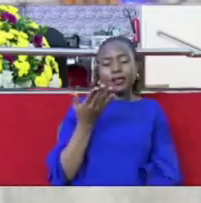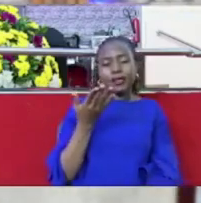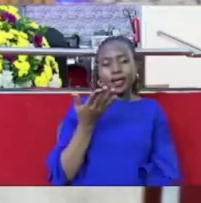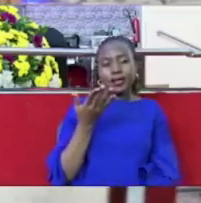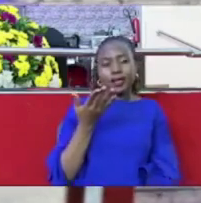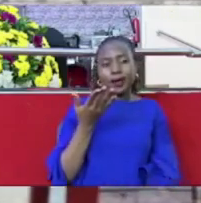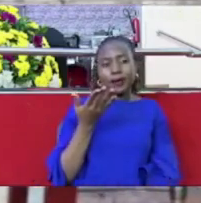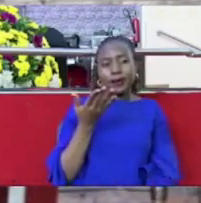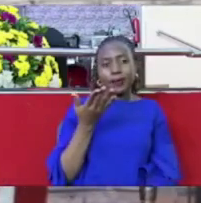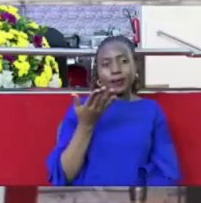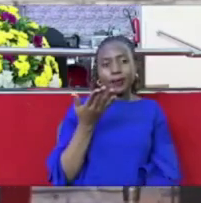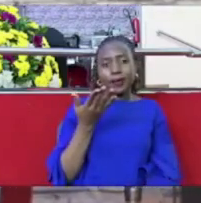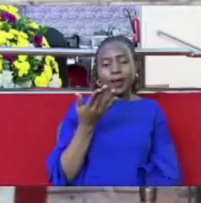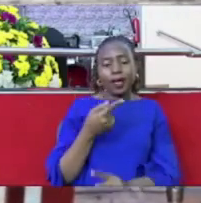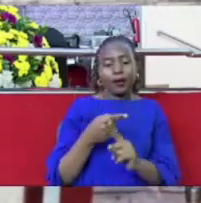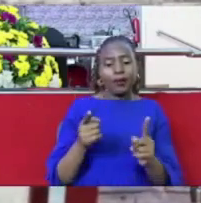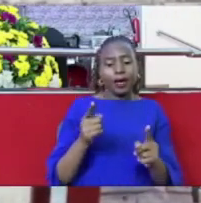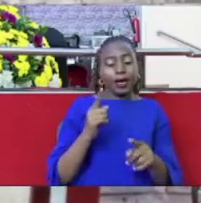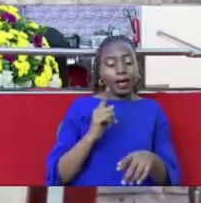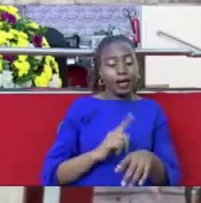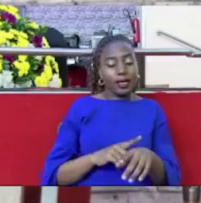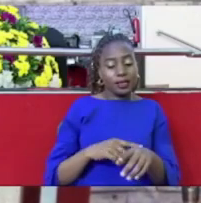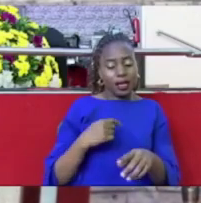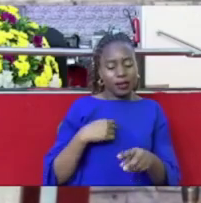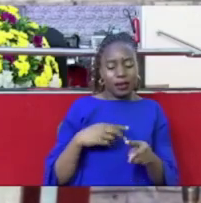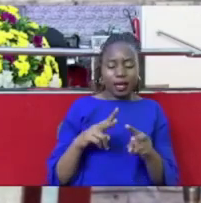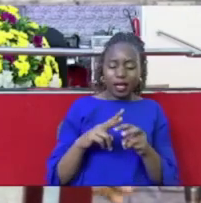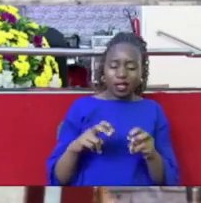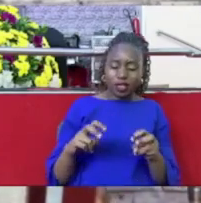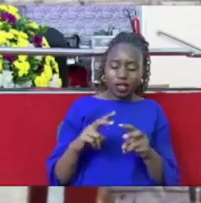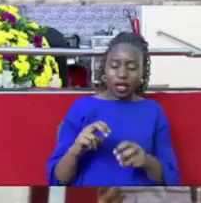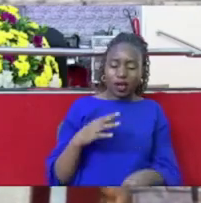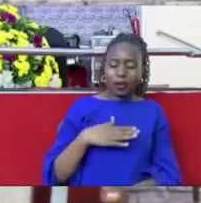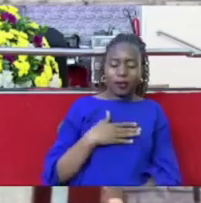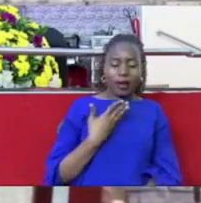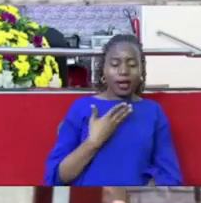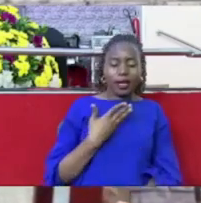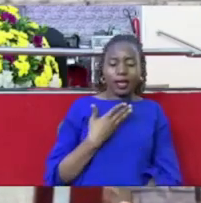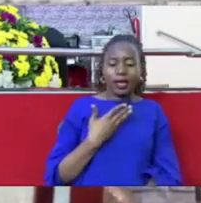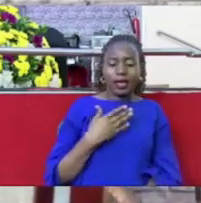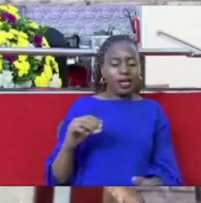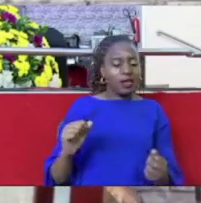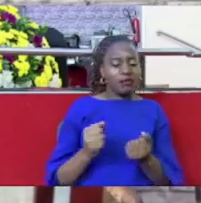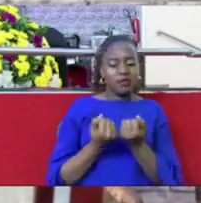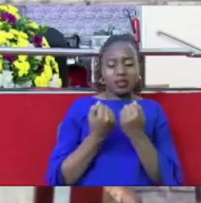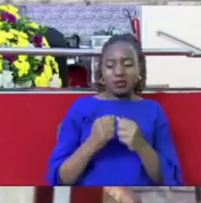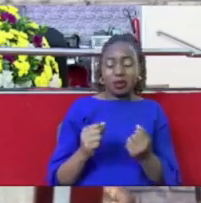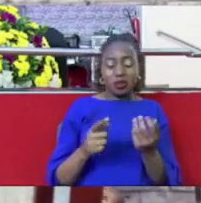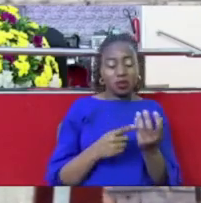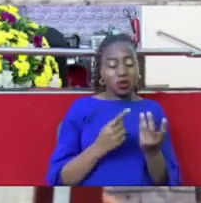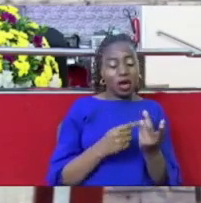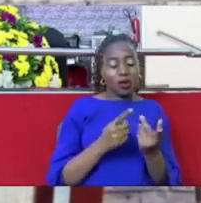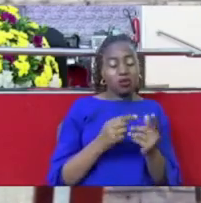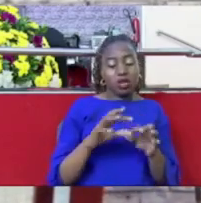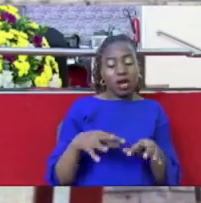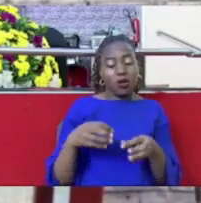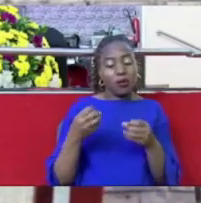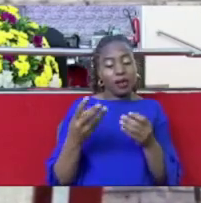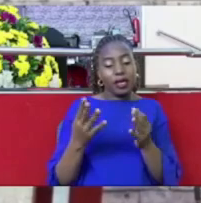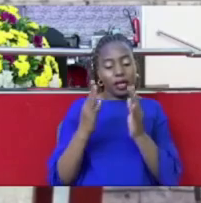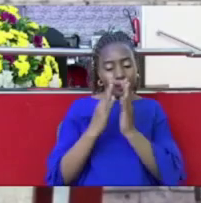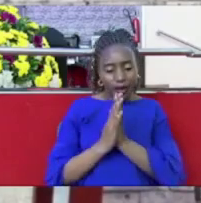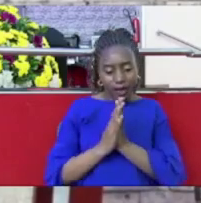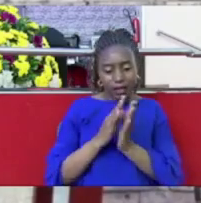when I check on mine, na mimi nikiangalia orodha yangu, I can't even count how many prayers have been answered. Ah, siwezi hata nikahesabu ni mangapi yamejibiwa. I